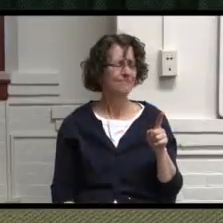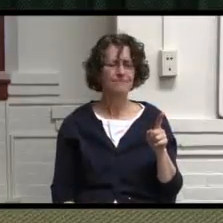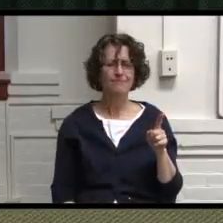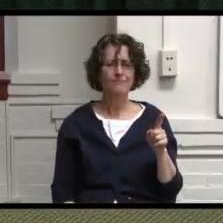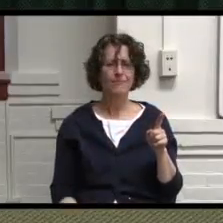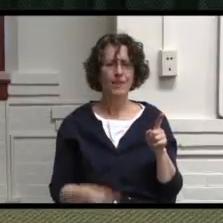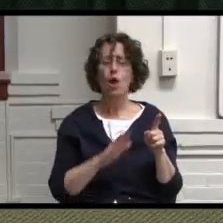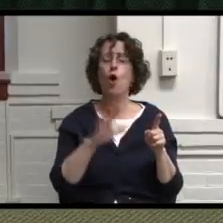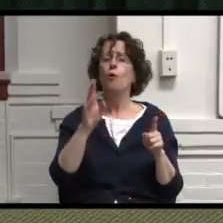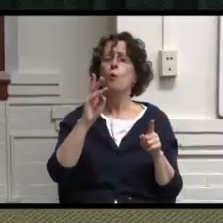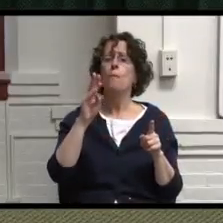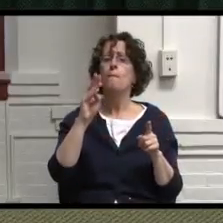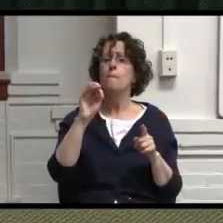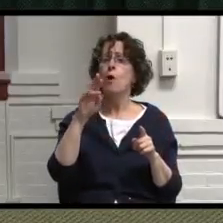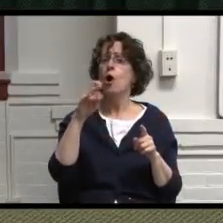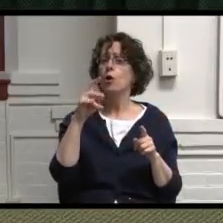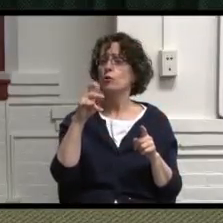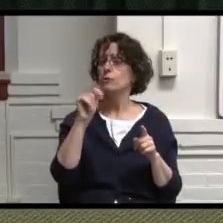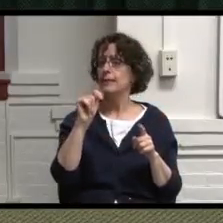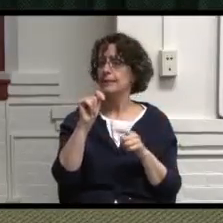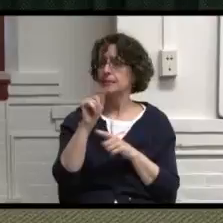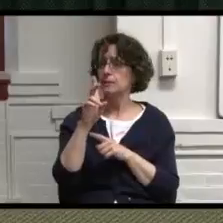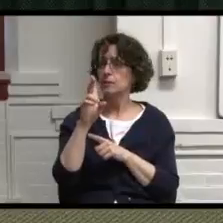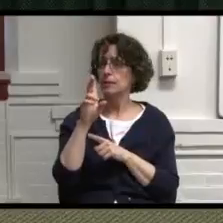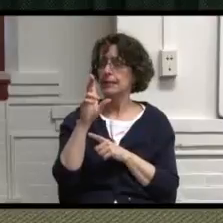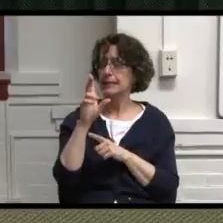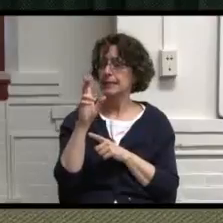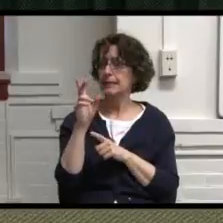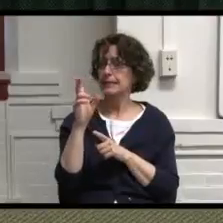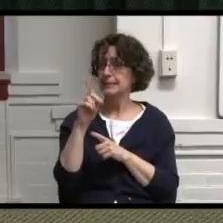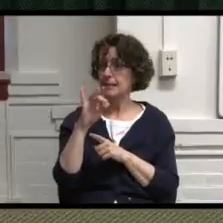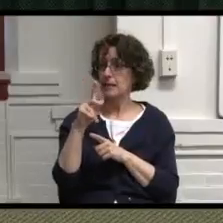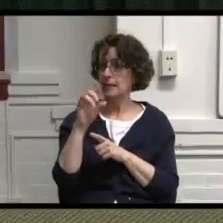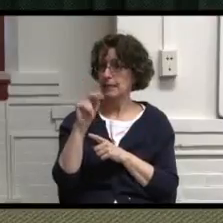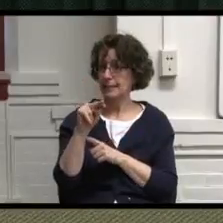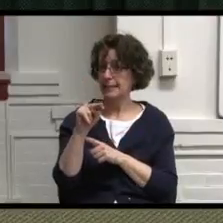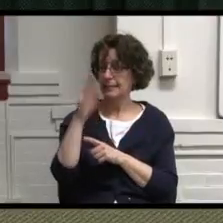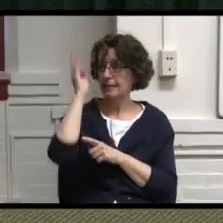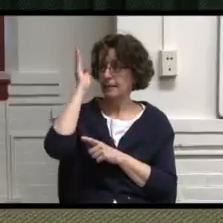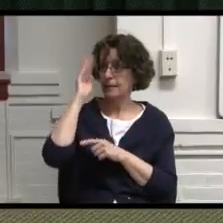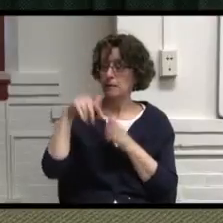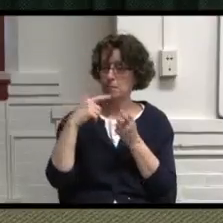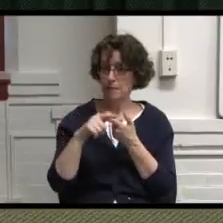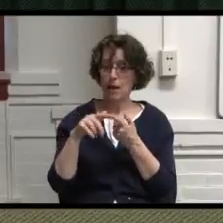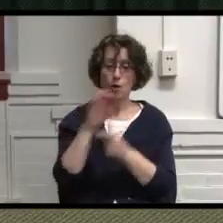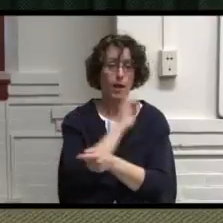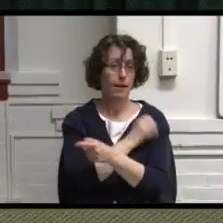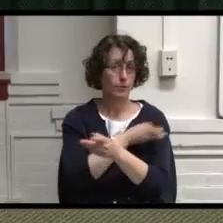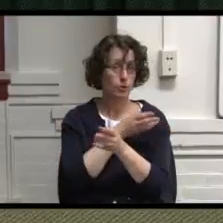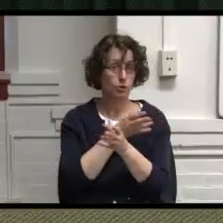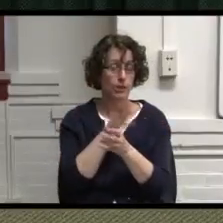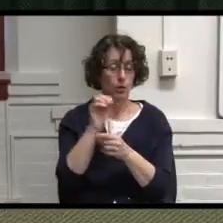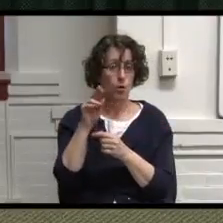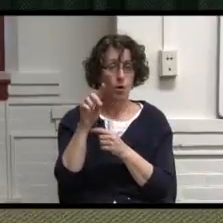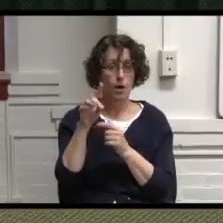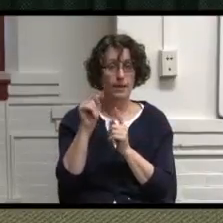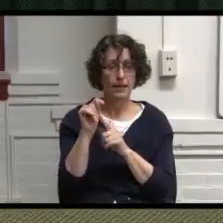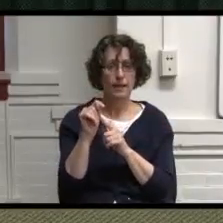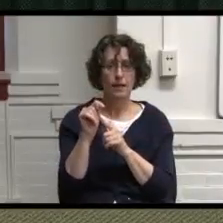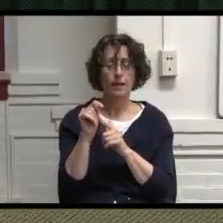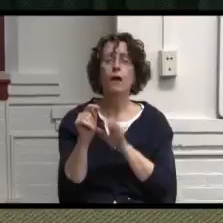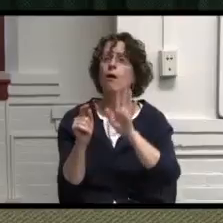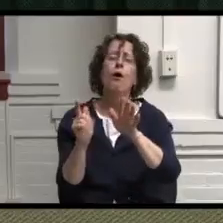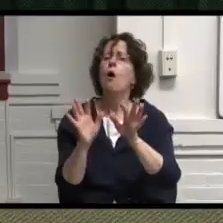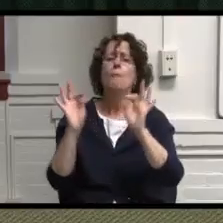energy? Oh, Margaret did. Margaret. Yep. So luckily for us that she was around and she